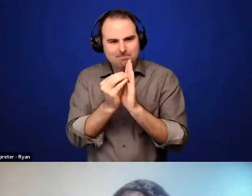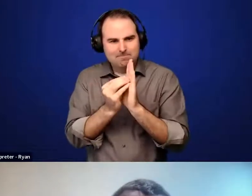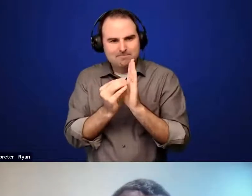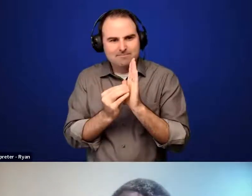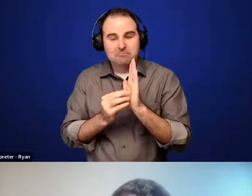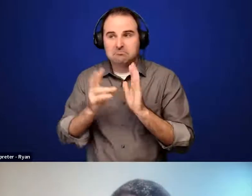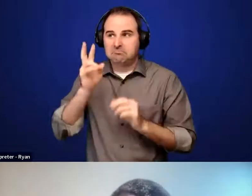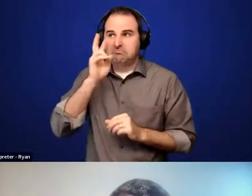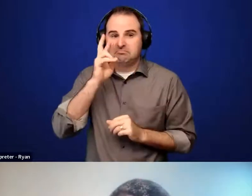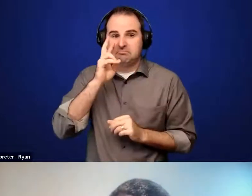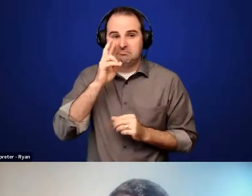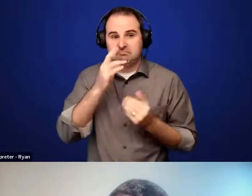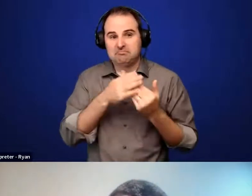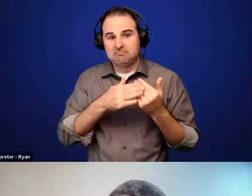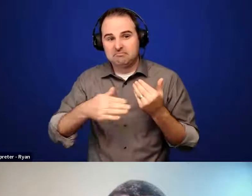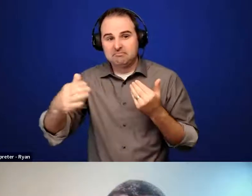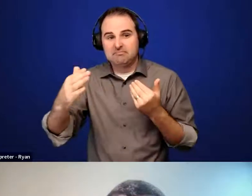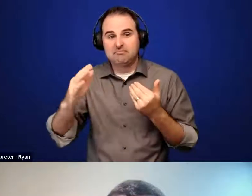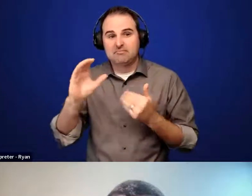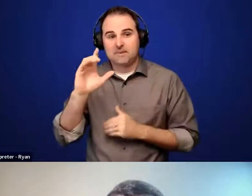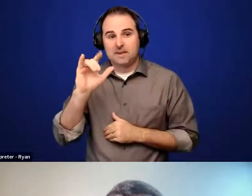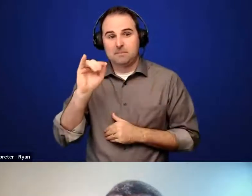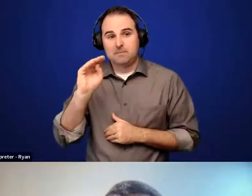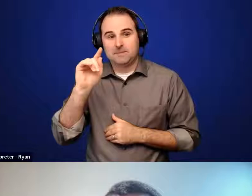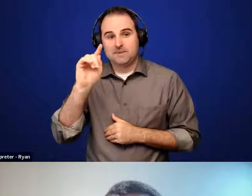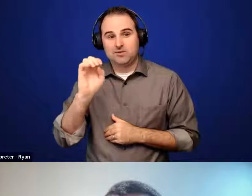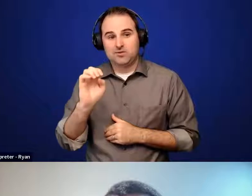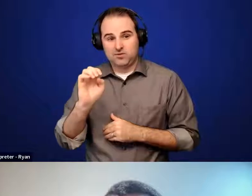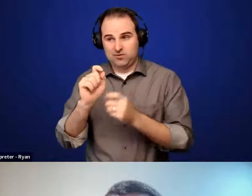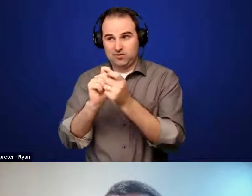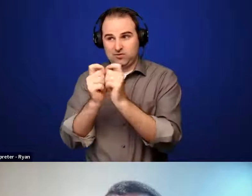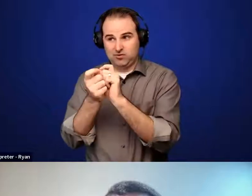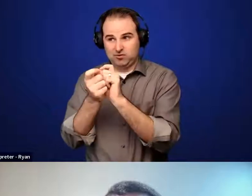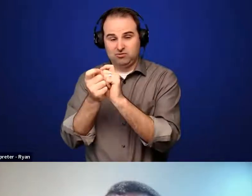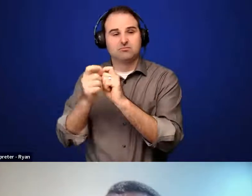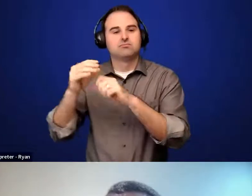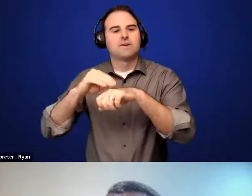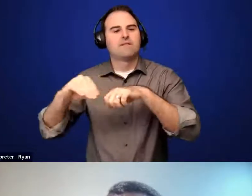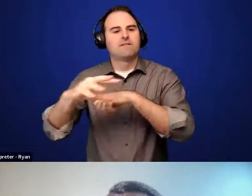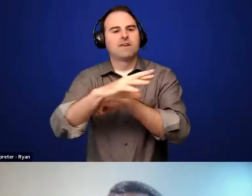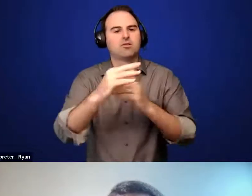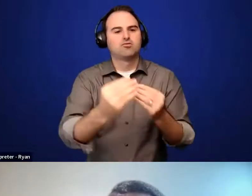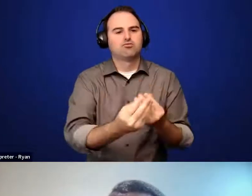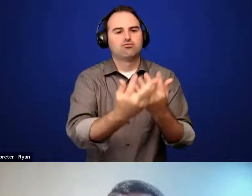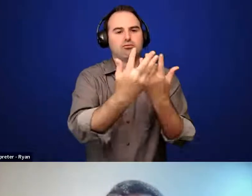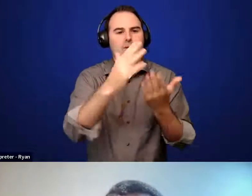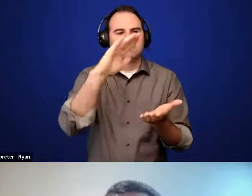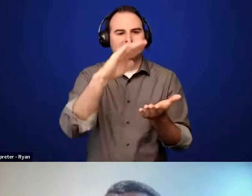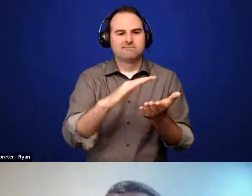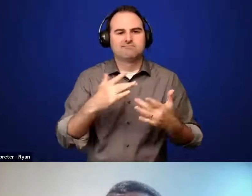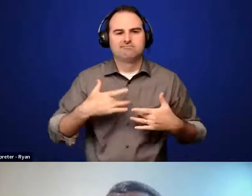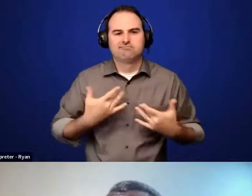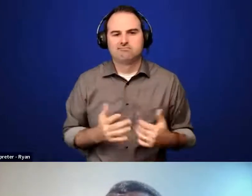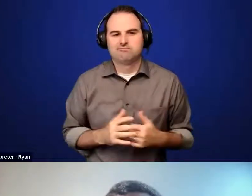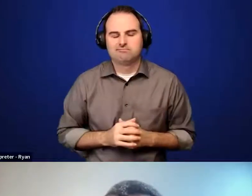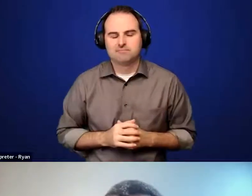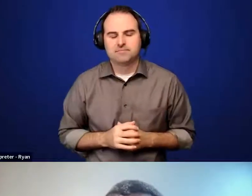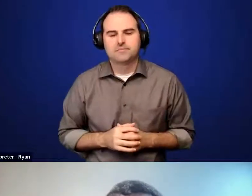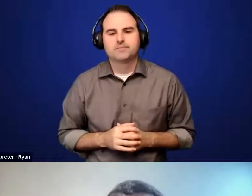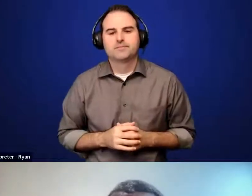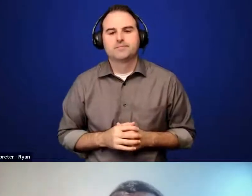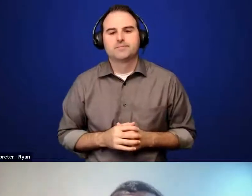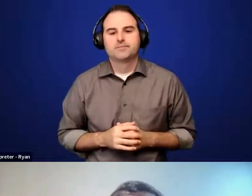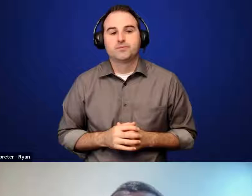climate change in crop loss. And as primary result, I think one of the key things we realized that